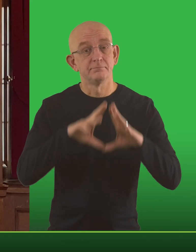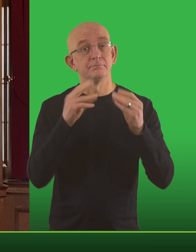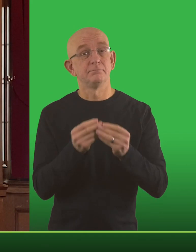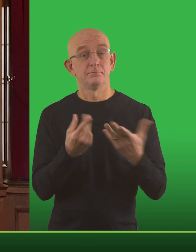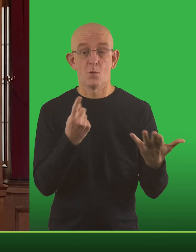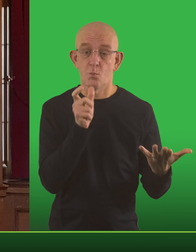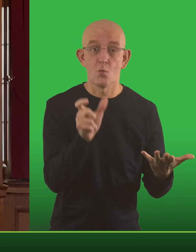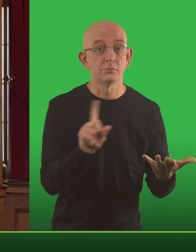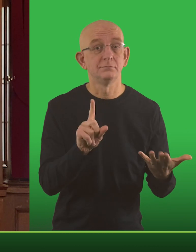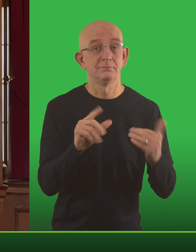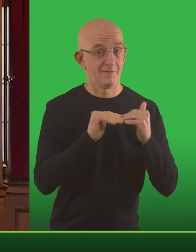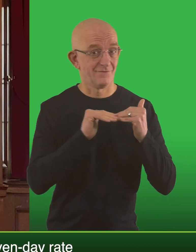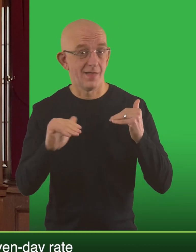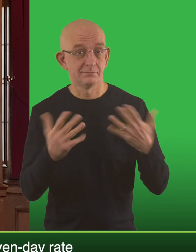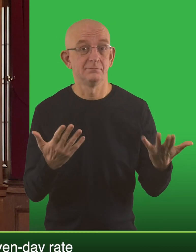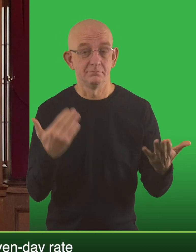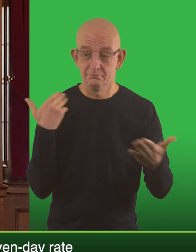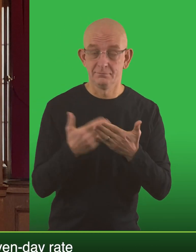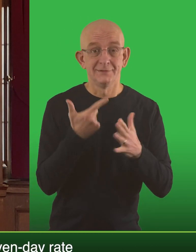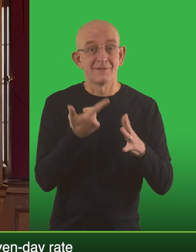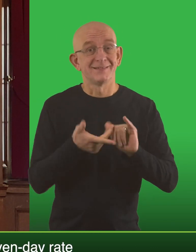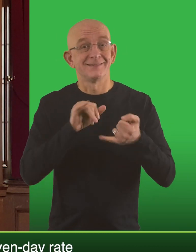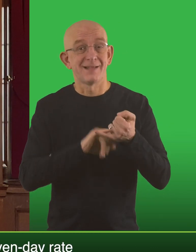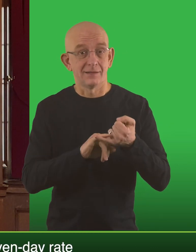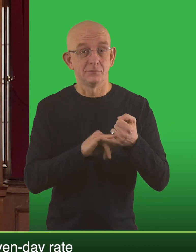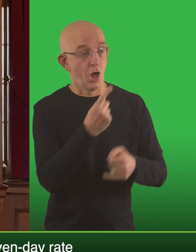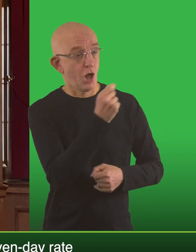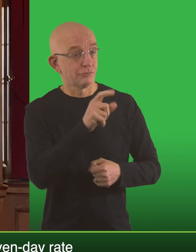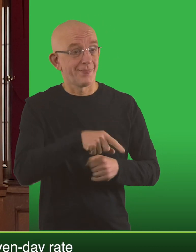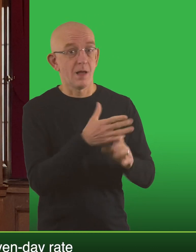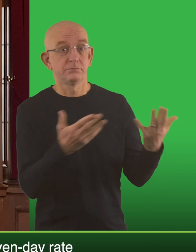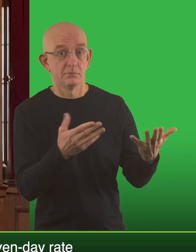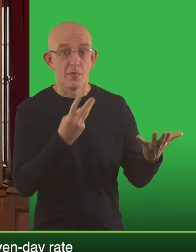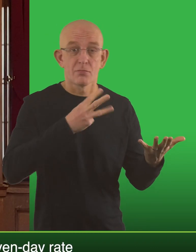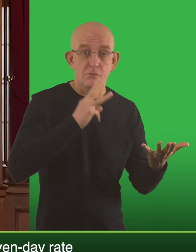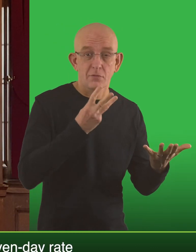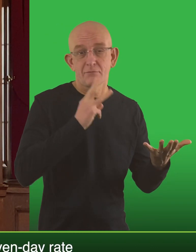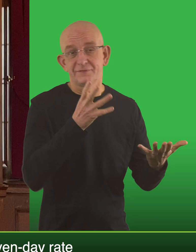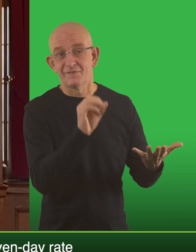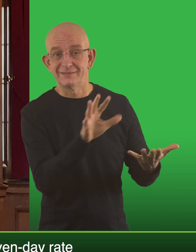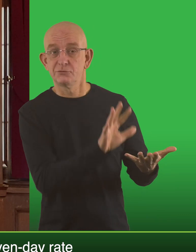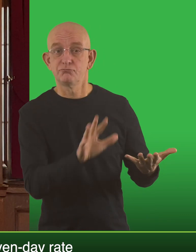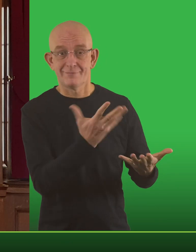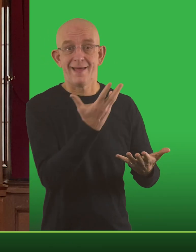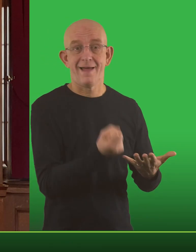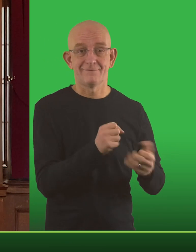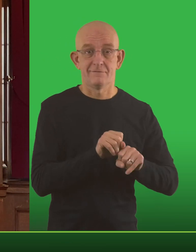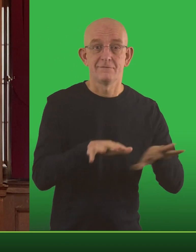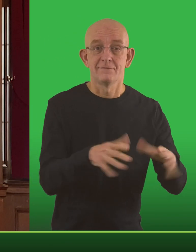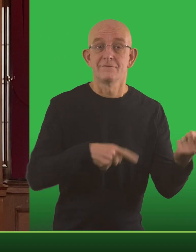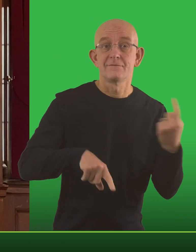In a word, flat. Holding pattern, our 7-day rates in the order of 300 to 350 per 100,000. I